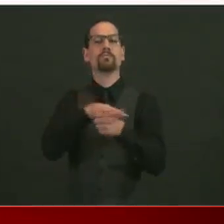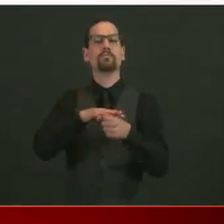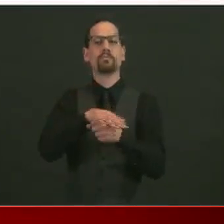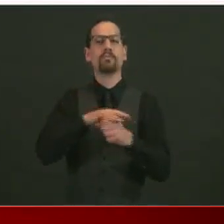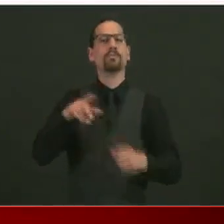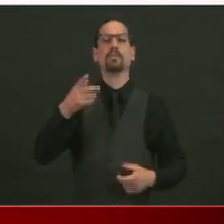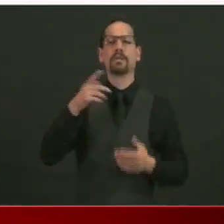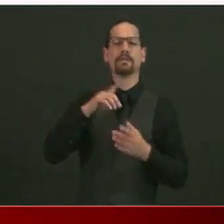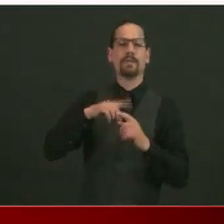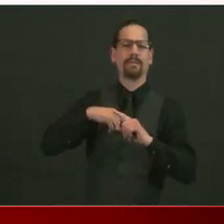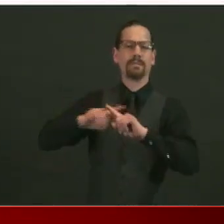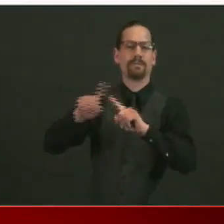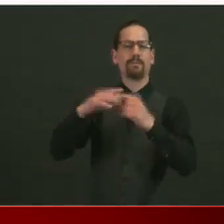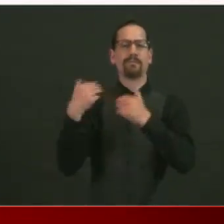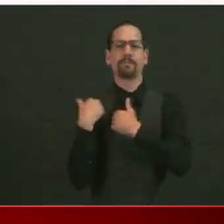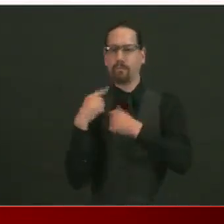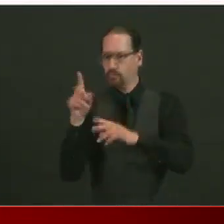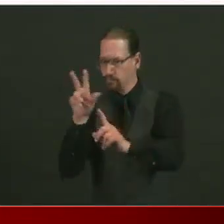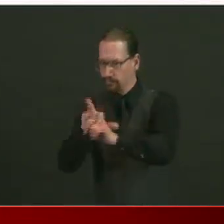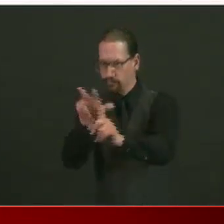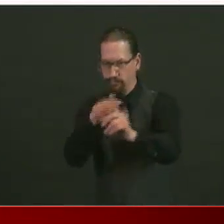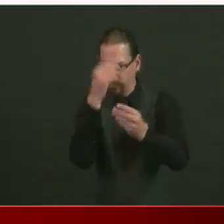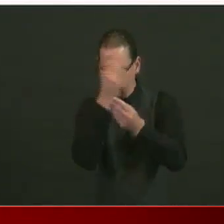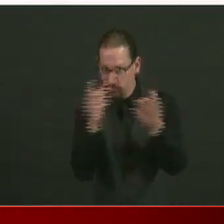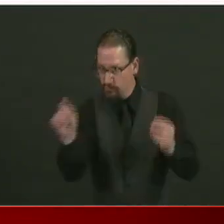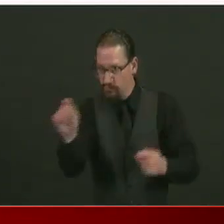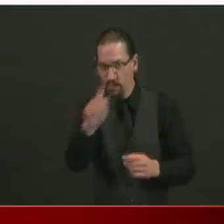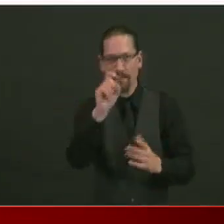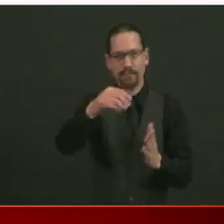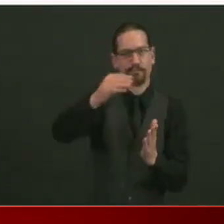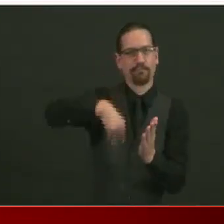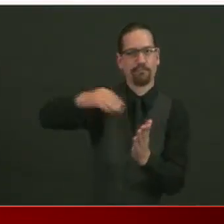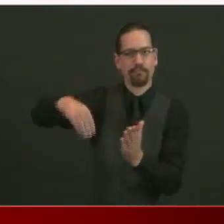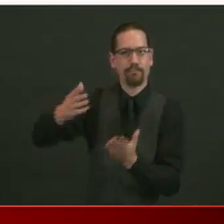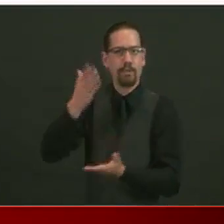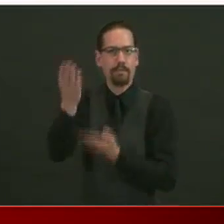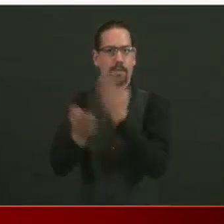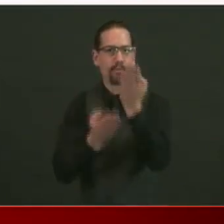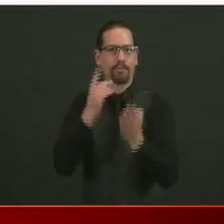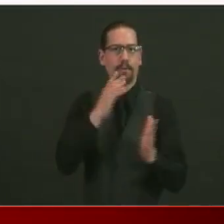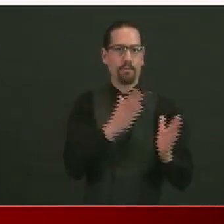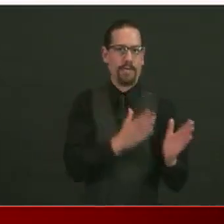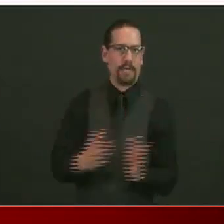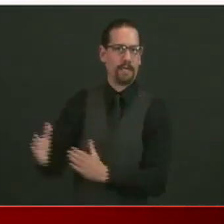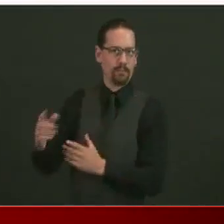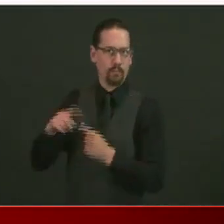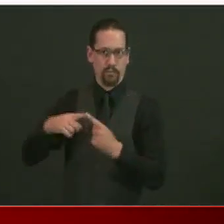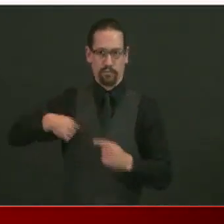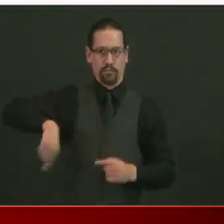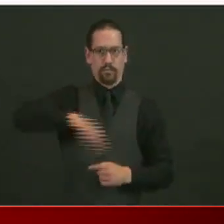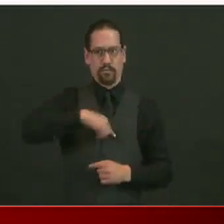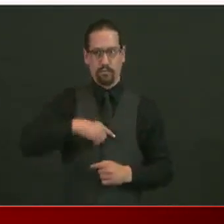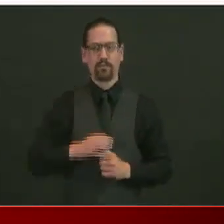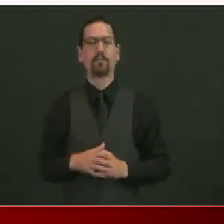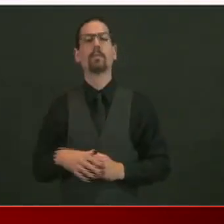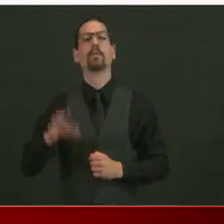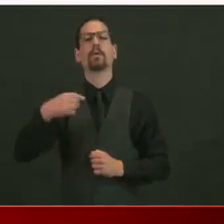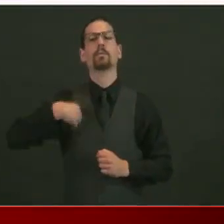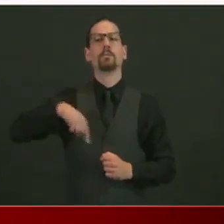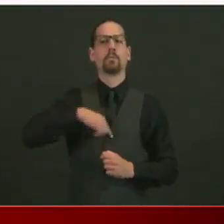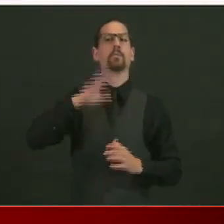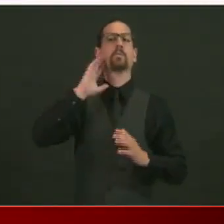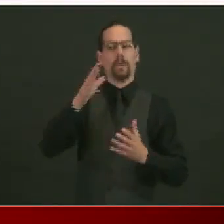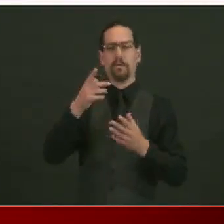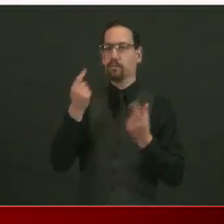of superintendents and principals together to get feedback on the thoughts, initial work, because we are going to do this with the community